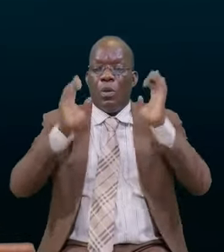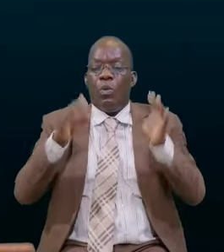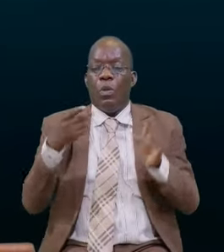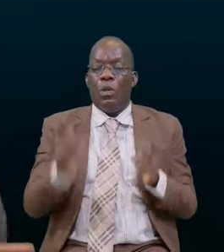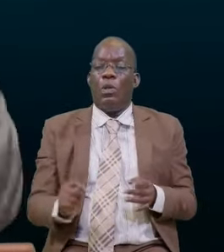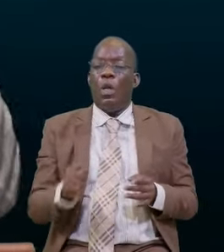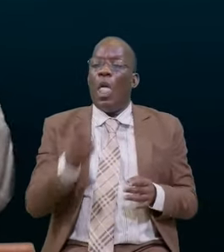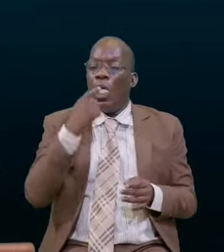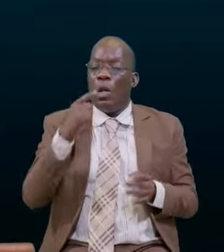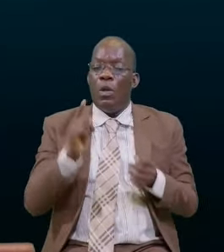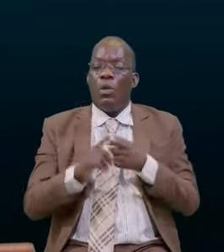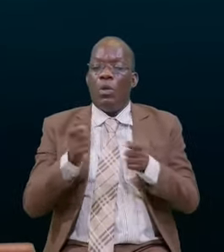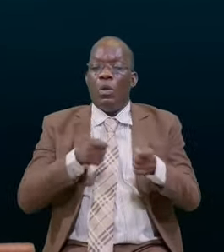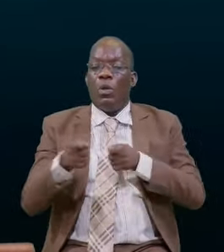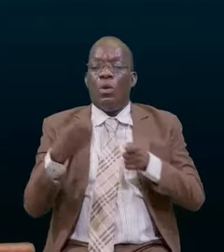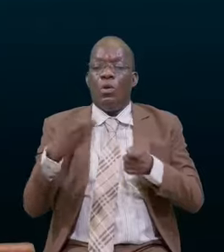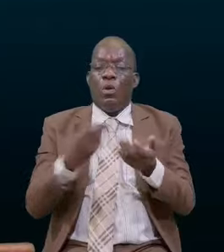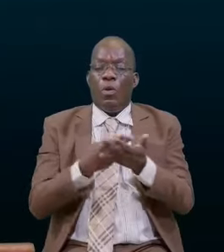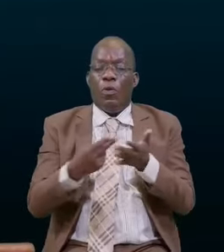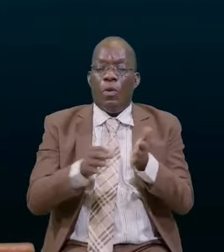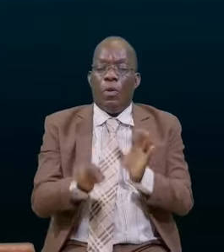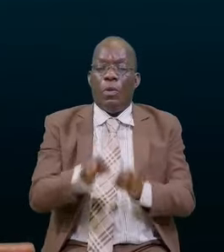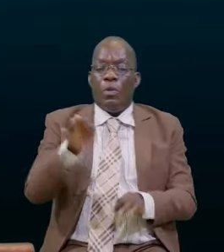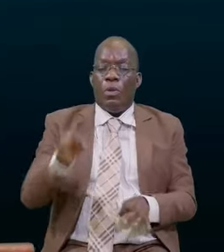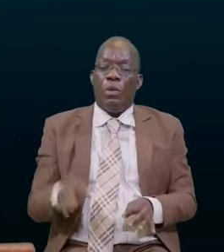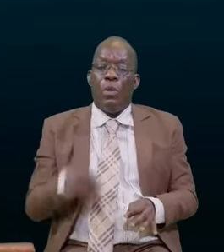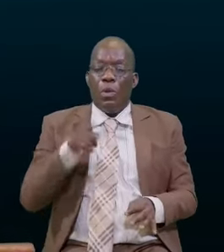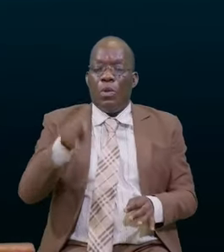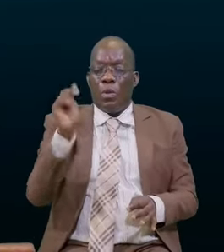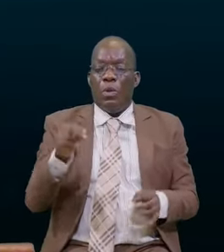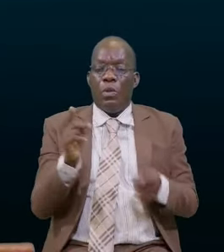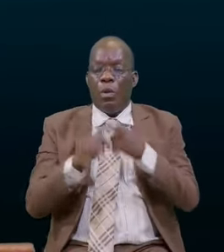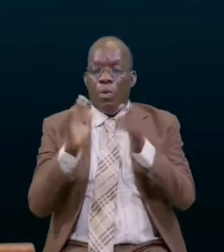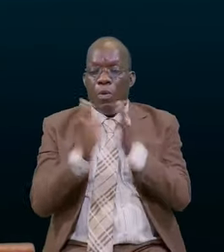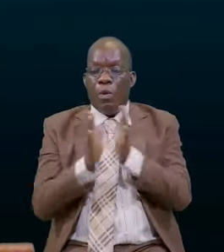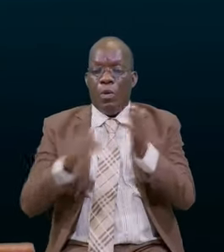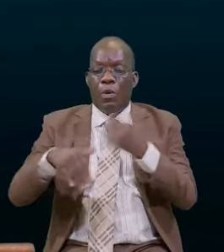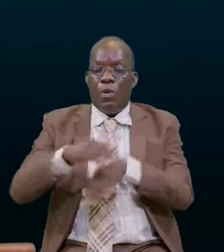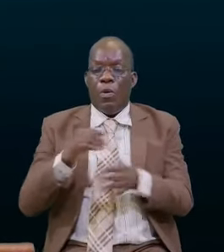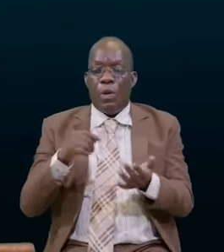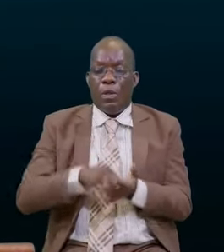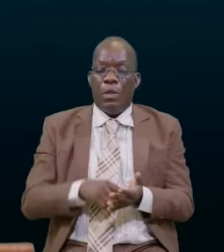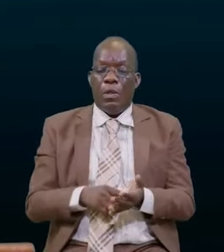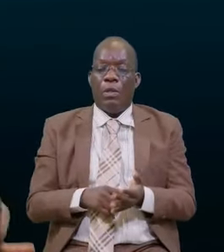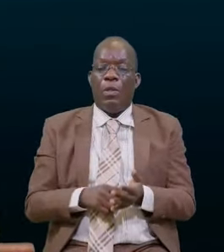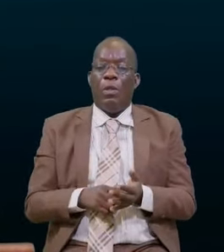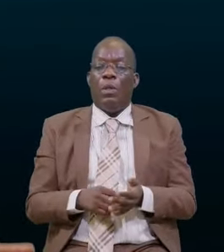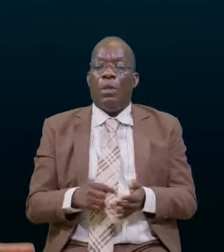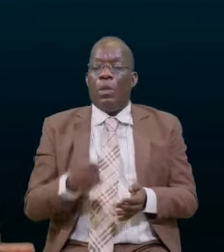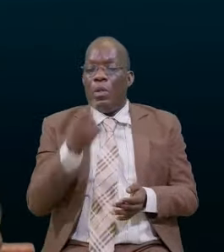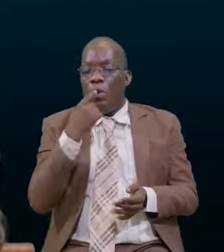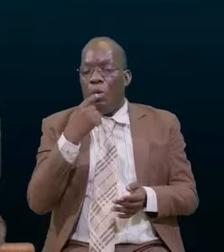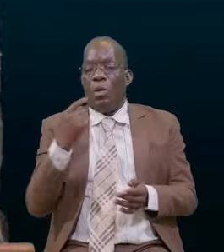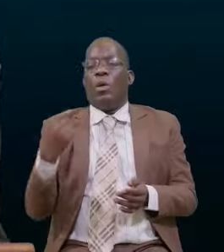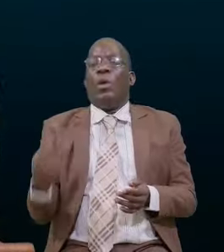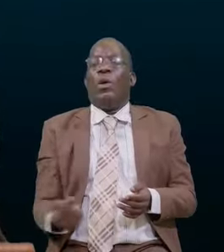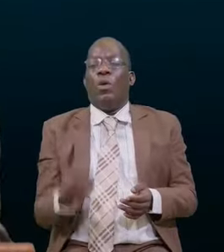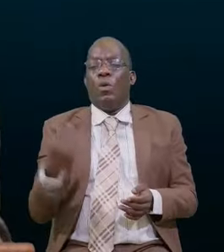Spirit and need to pray over this tongue regularly let this tongue be a Channel of blessing to